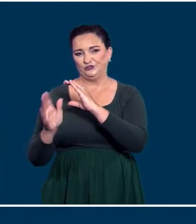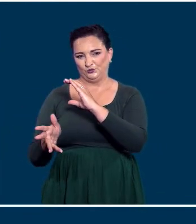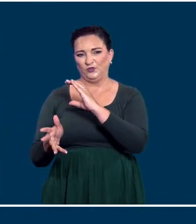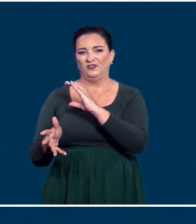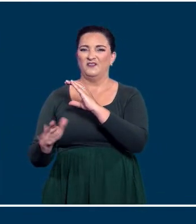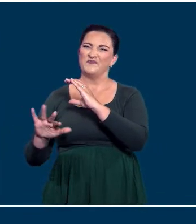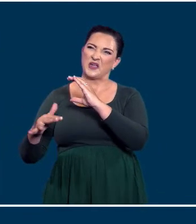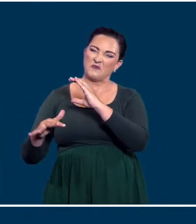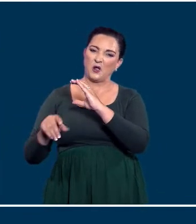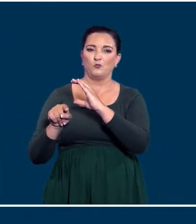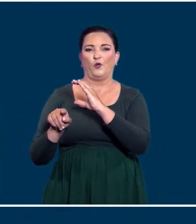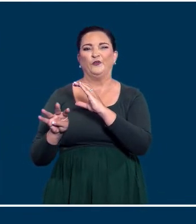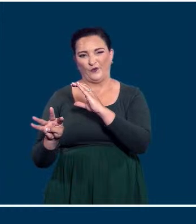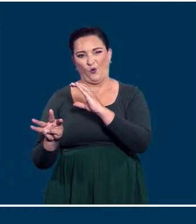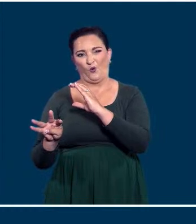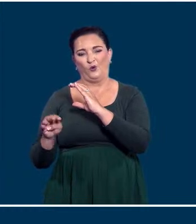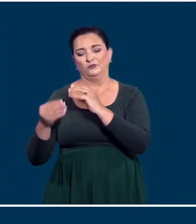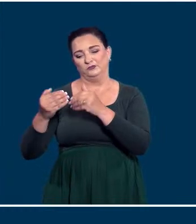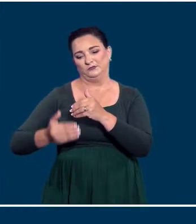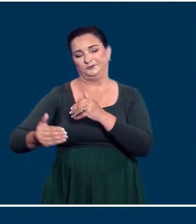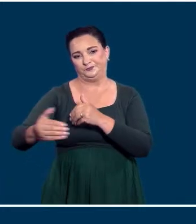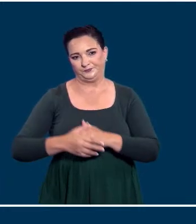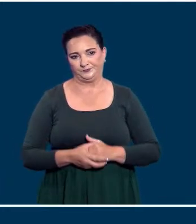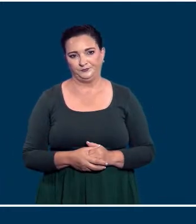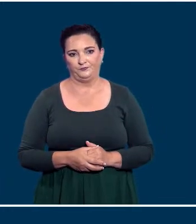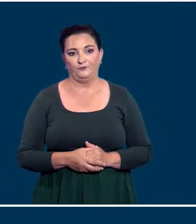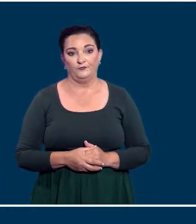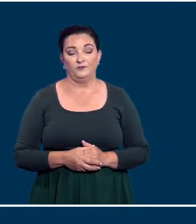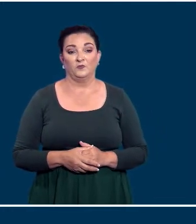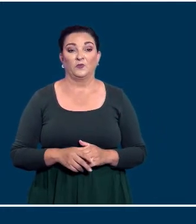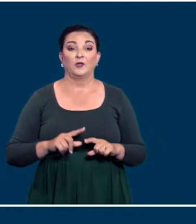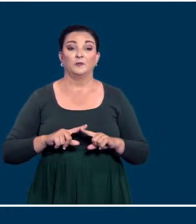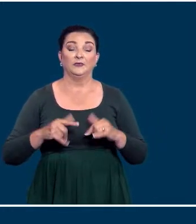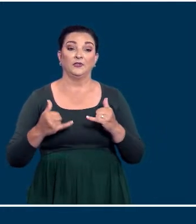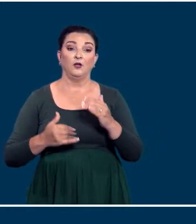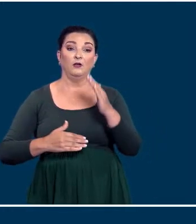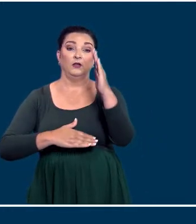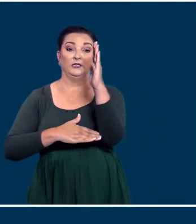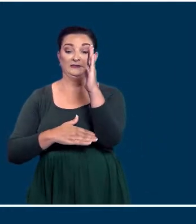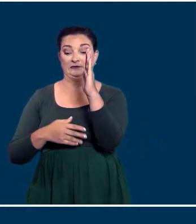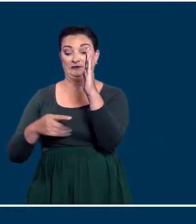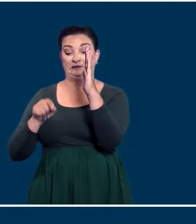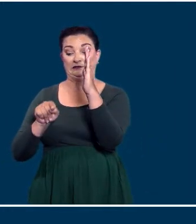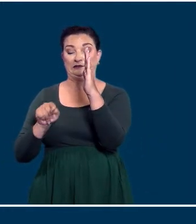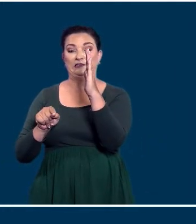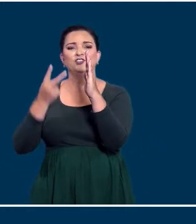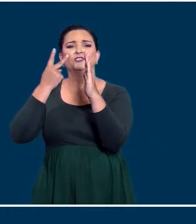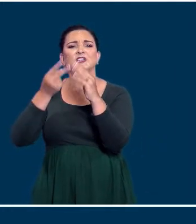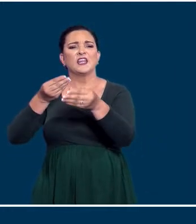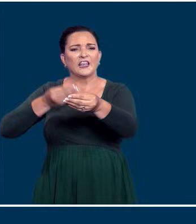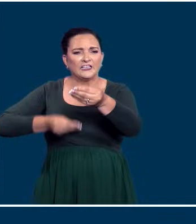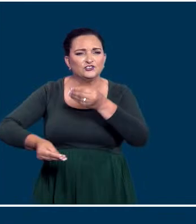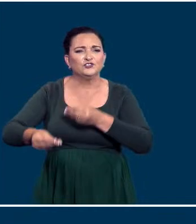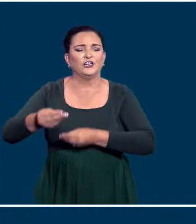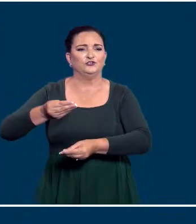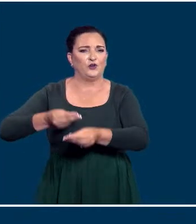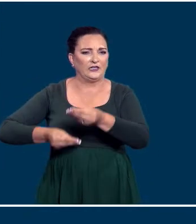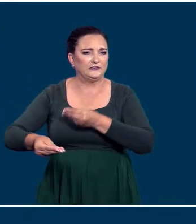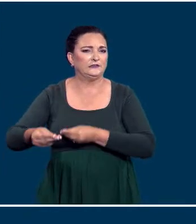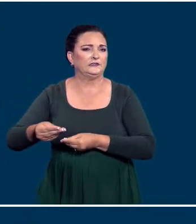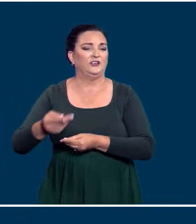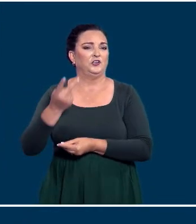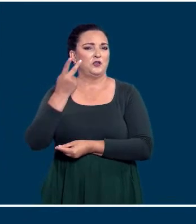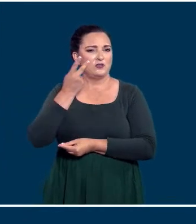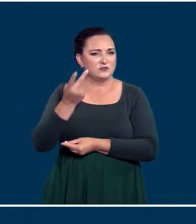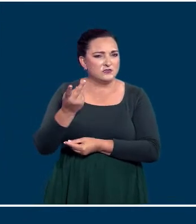around 0.4%. The other tailwind, of course, is exchange rate pass-through. So if we start to see a lot